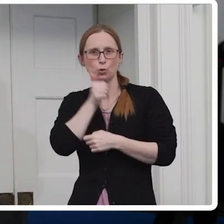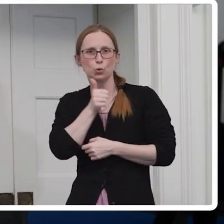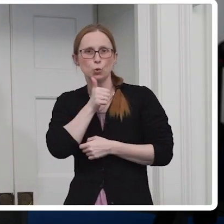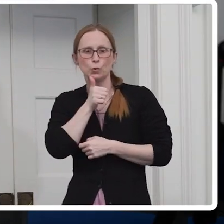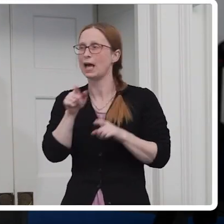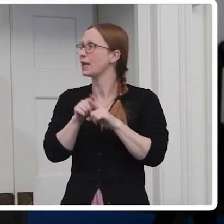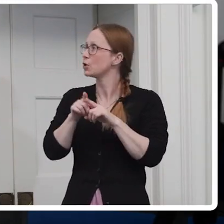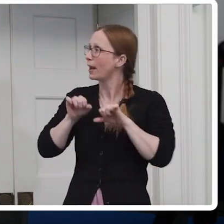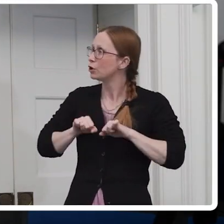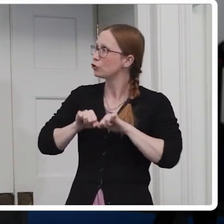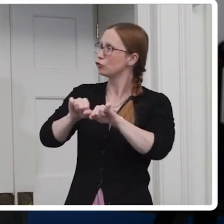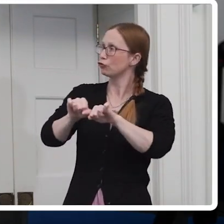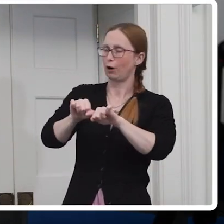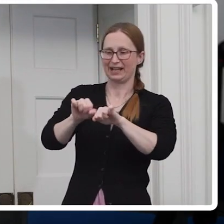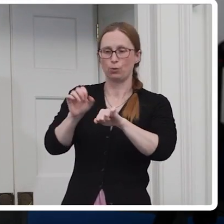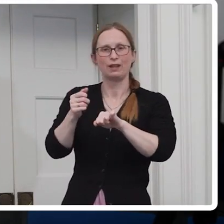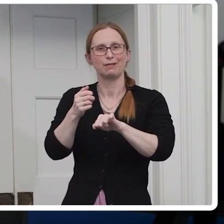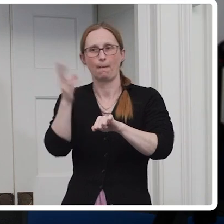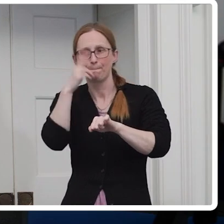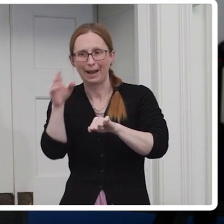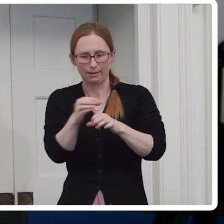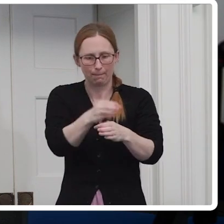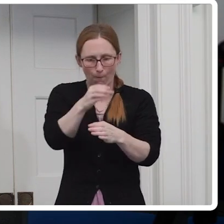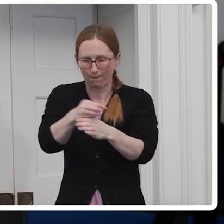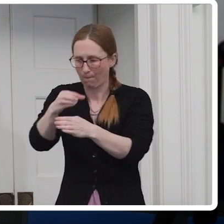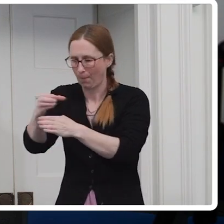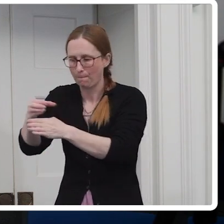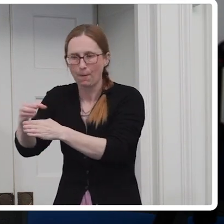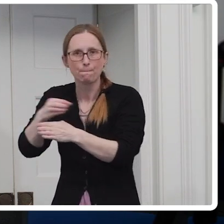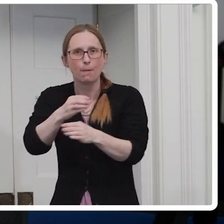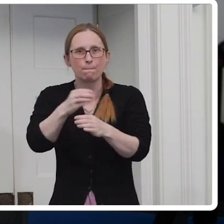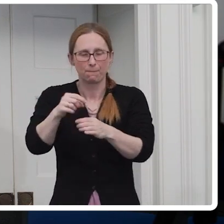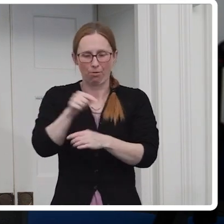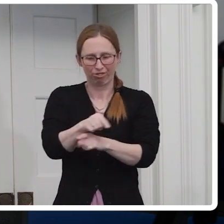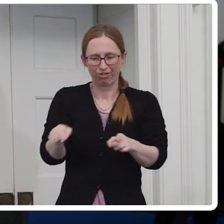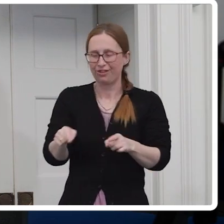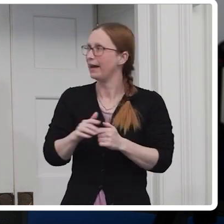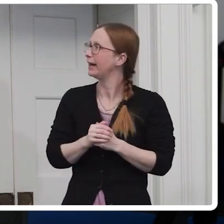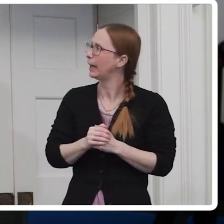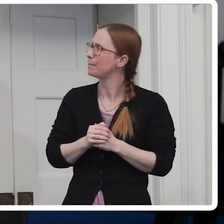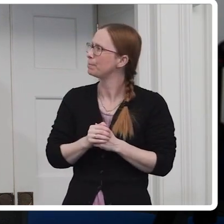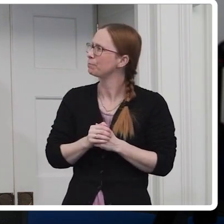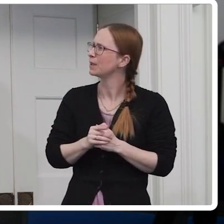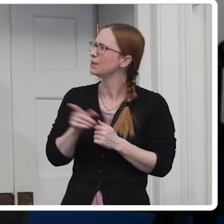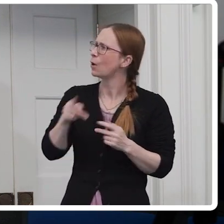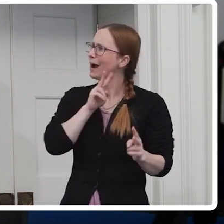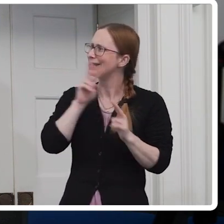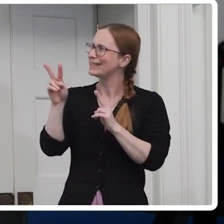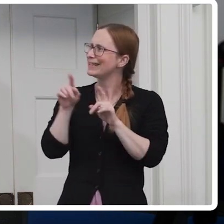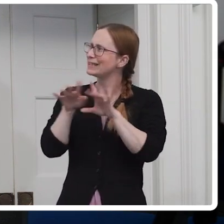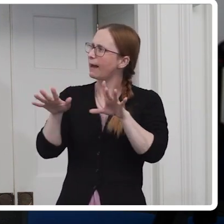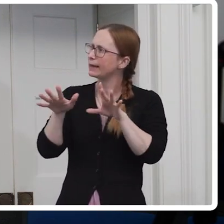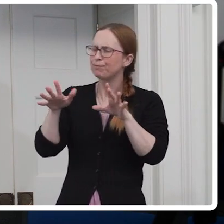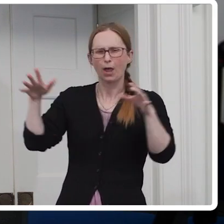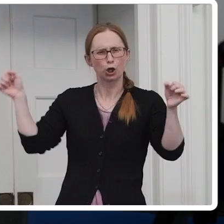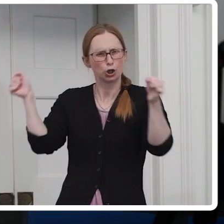Grace uses. And then there's a kind of trolley with a blue outline with all the paint pots that Grace takes the paint from. And there's a kind of, I